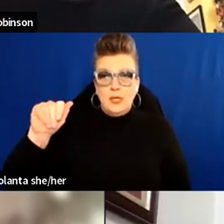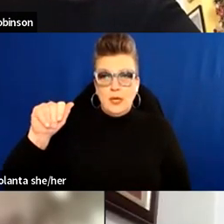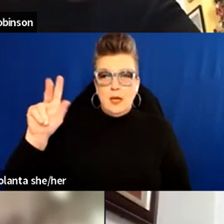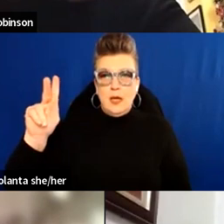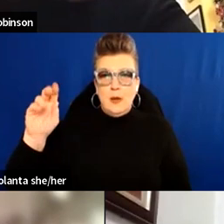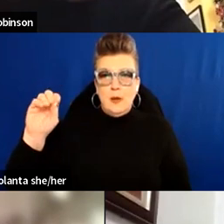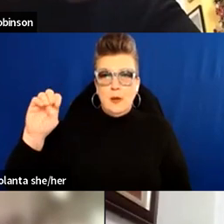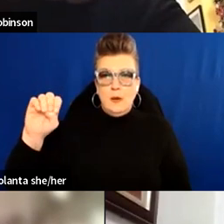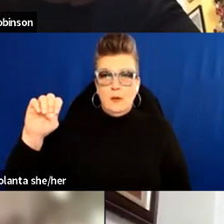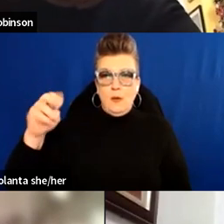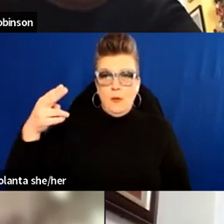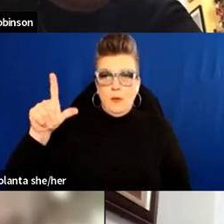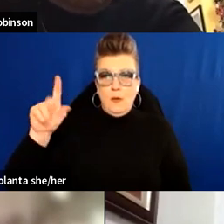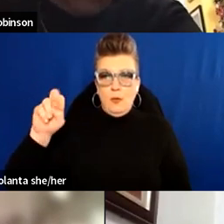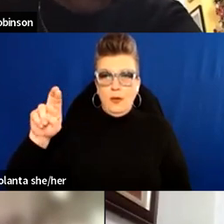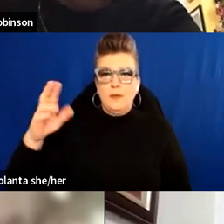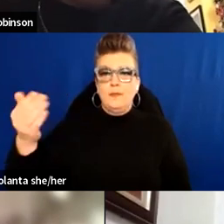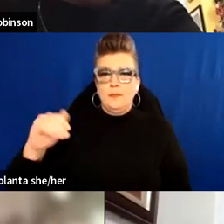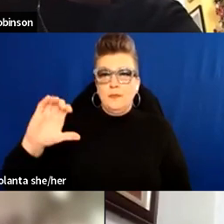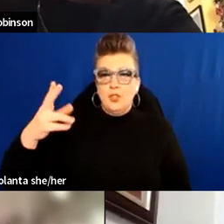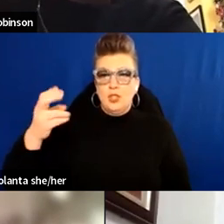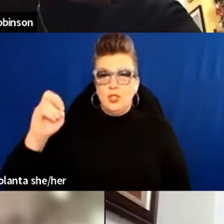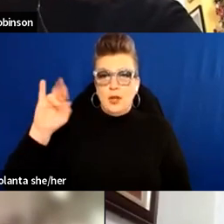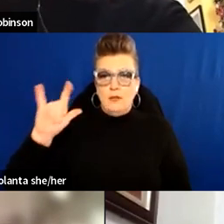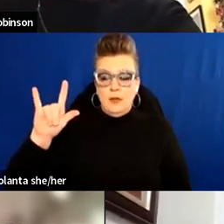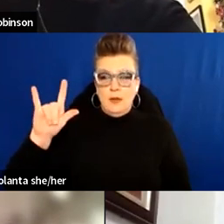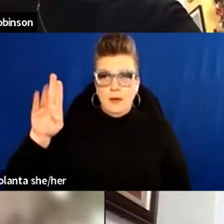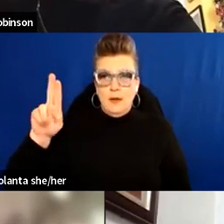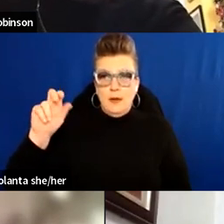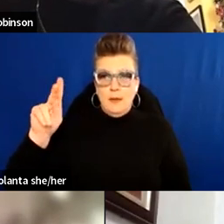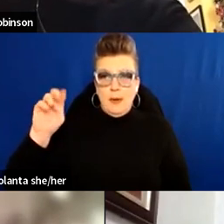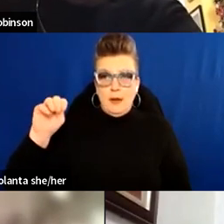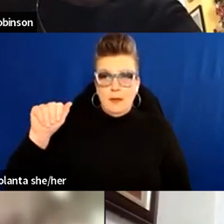could please raise your hands virtually in zone courtney